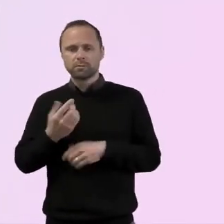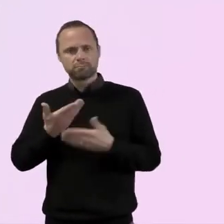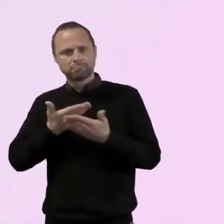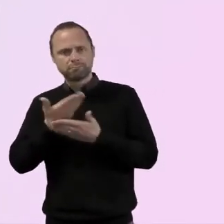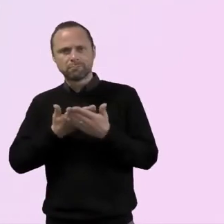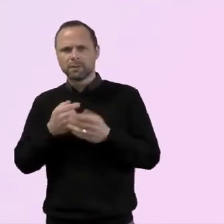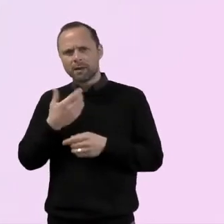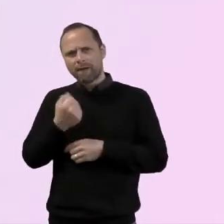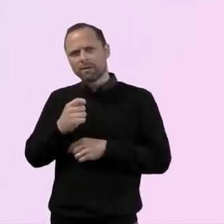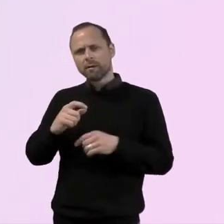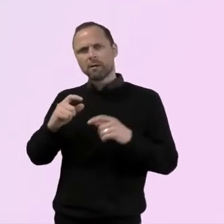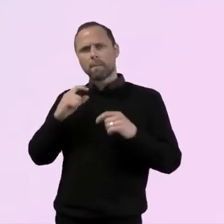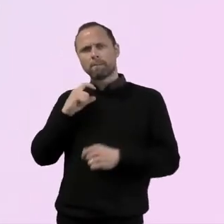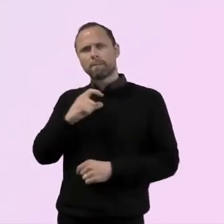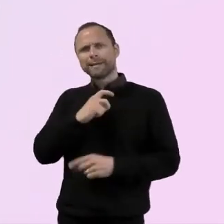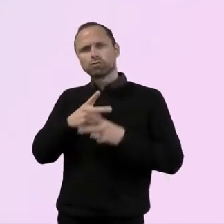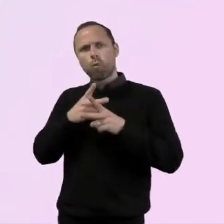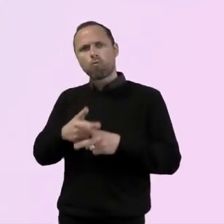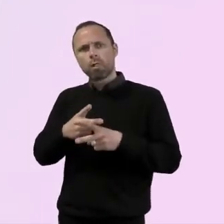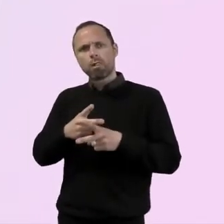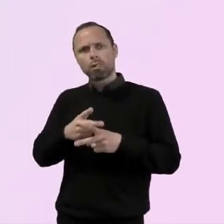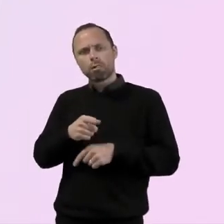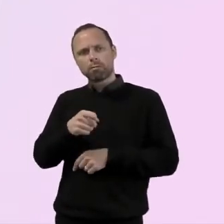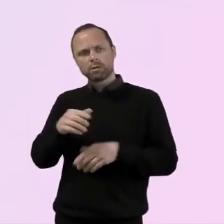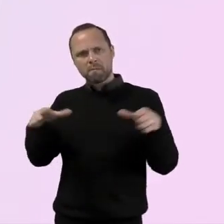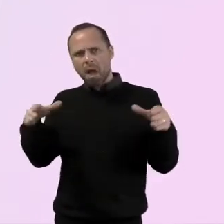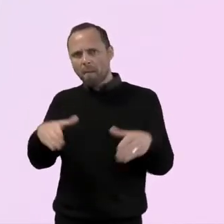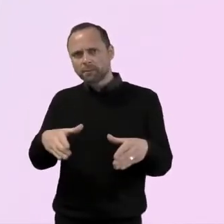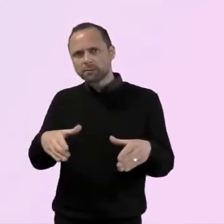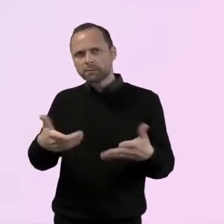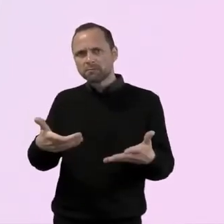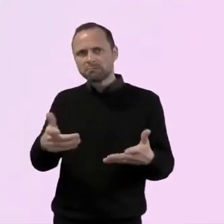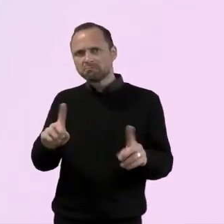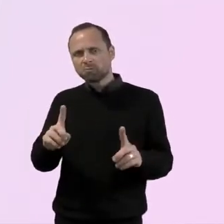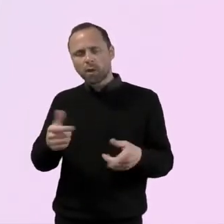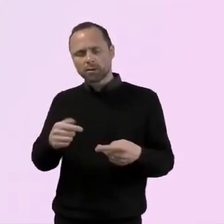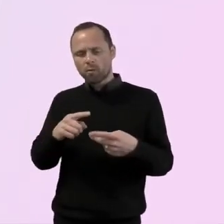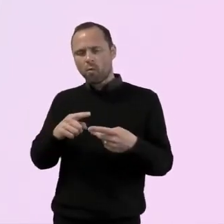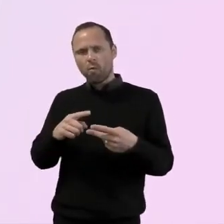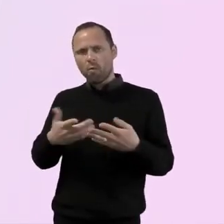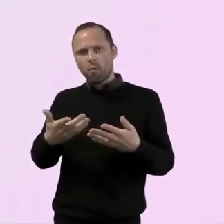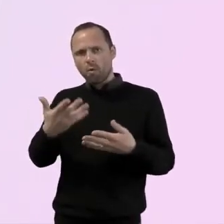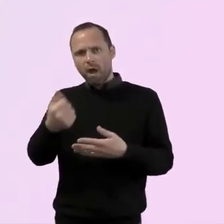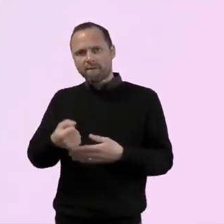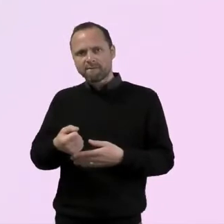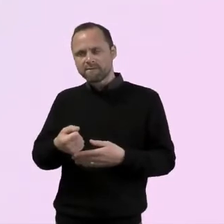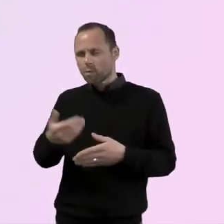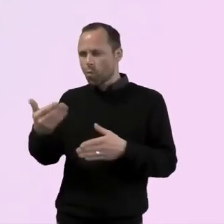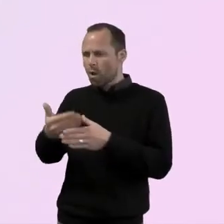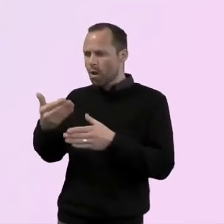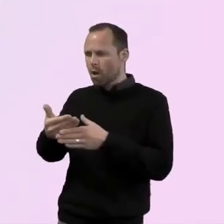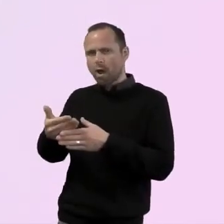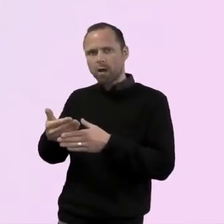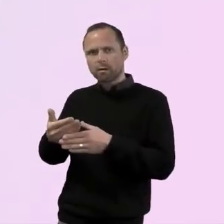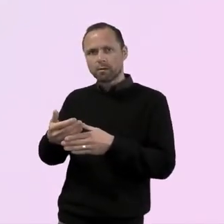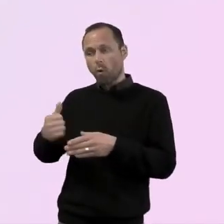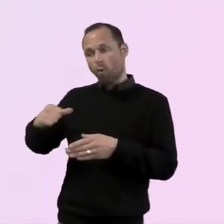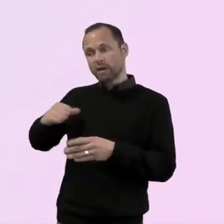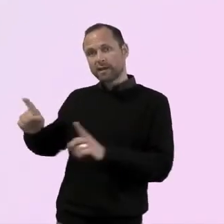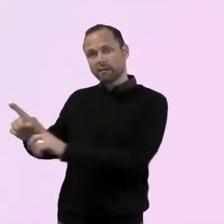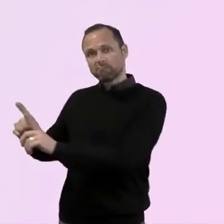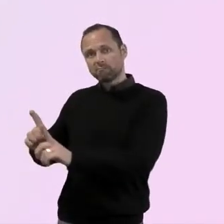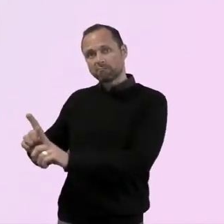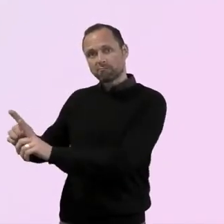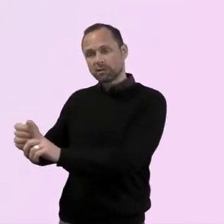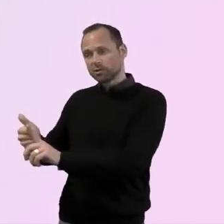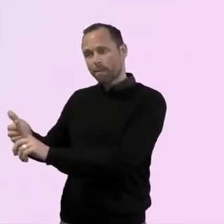pastoral care department or, um, if they've got workers who are alongside those children, have a chat with them and talk about how you can